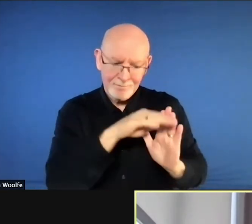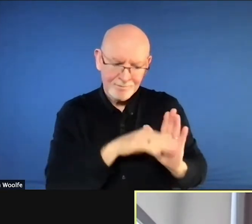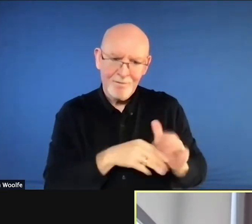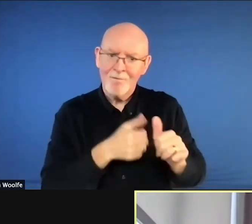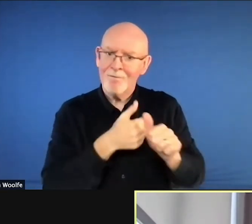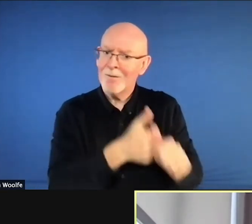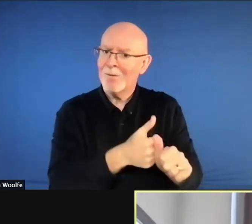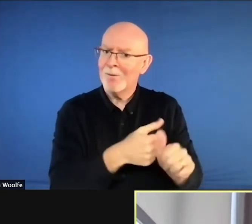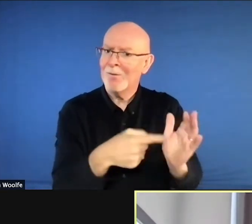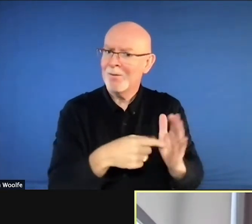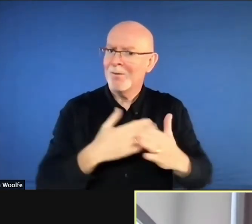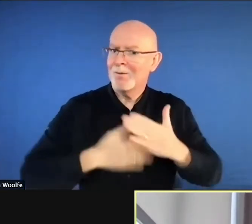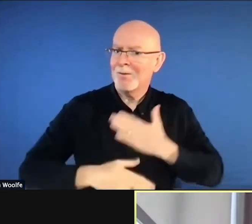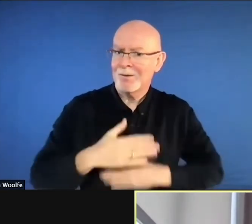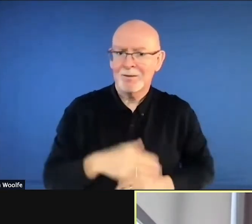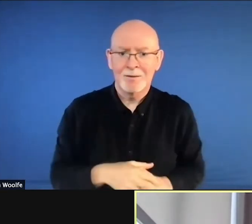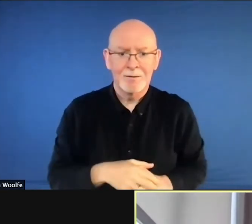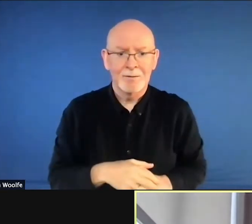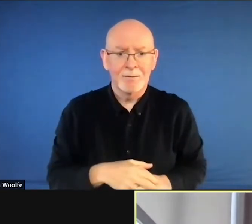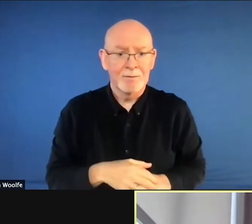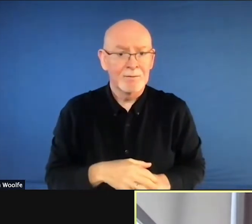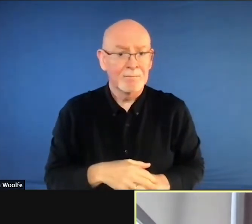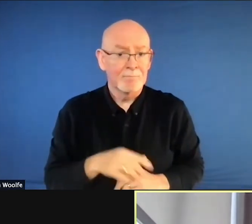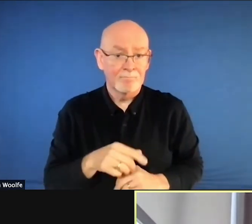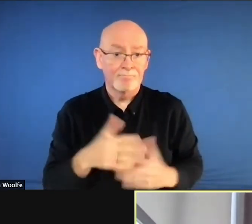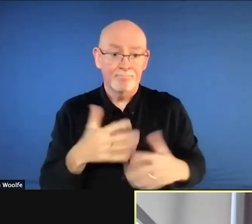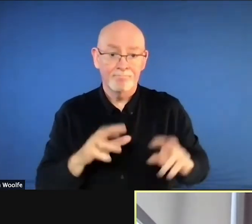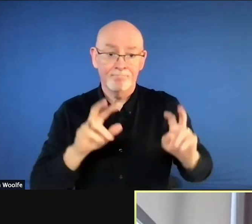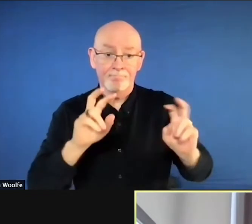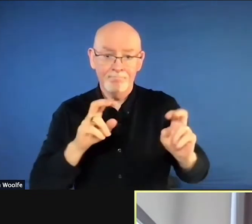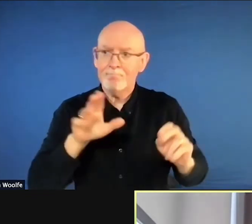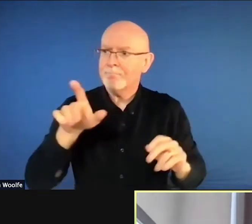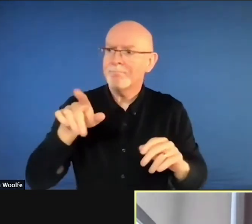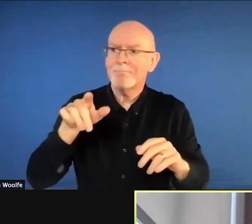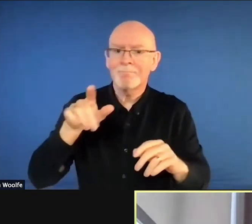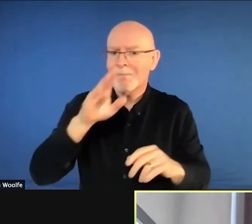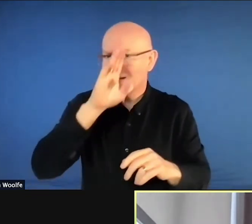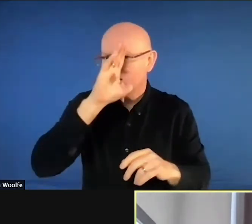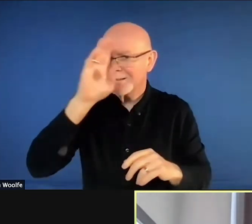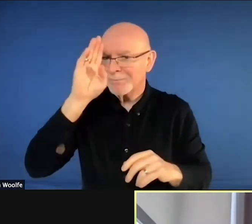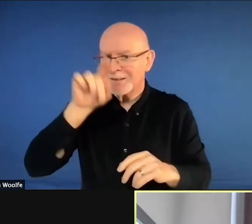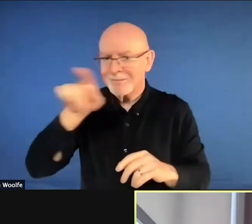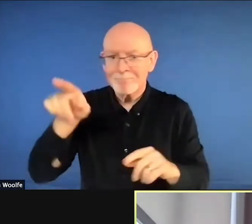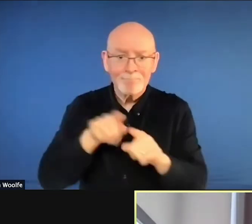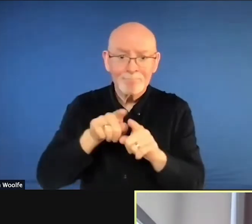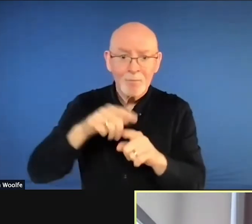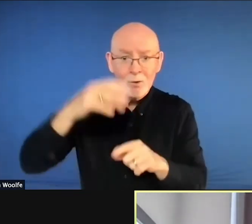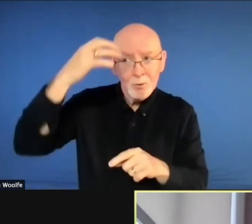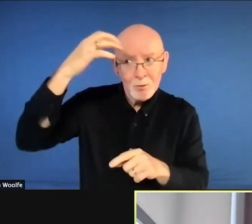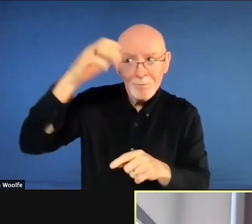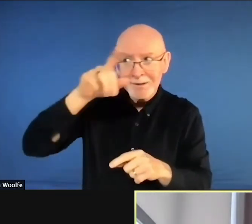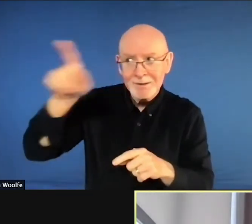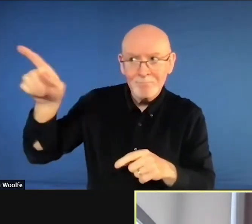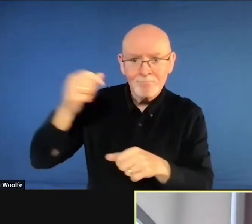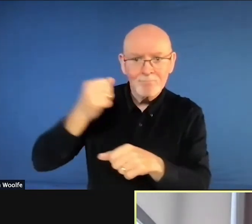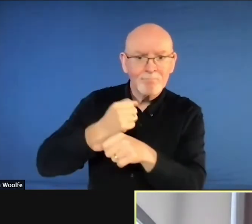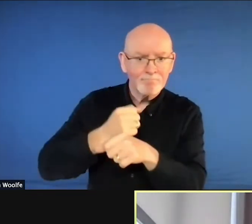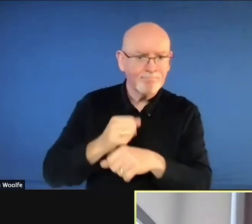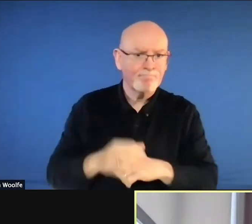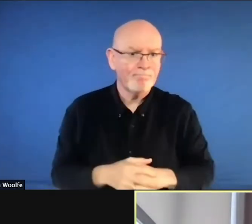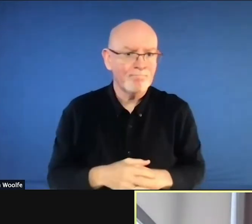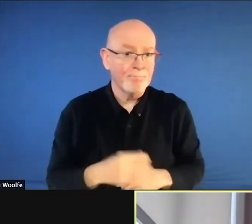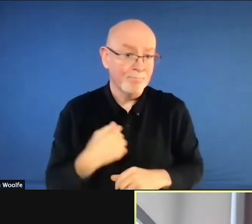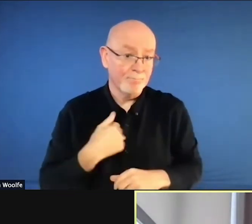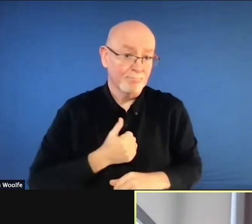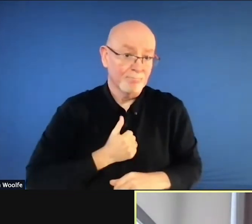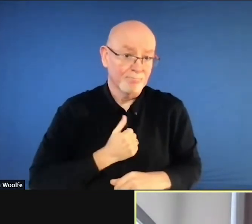from the Code of Ethics. It's been useful also, as I said, where there are no formal research ethics boards